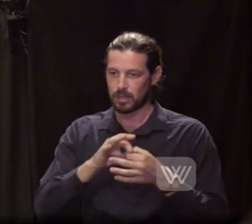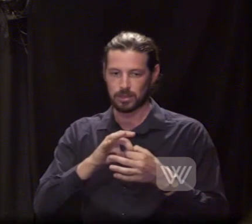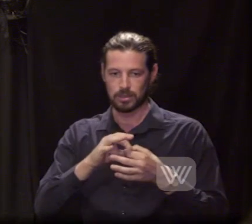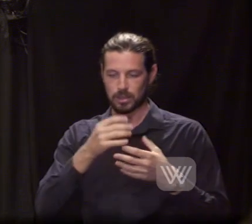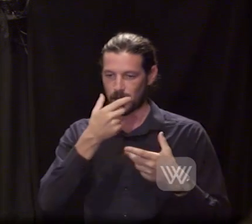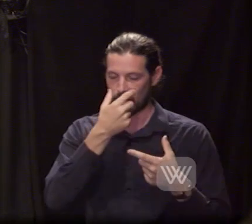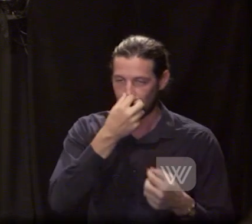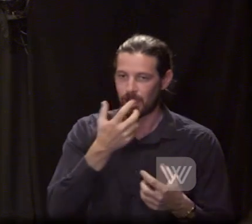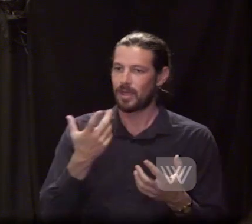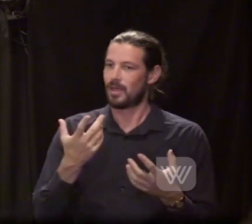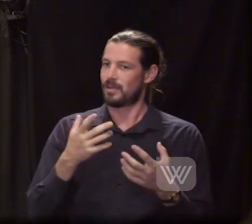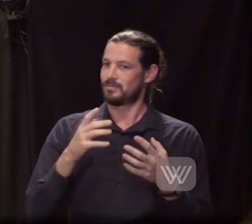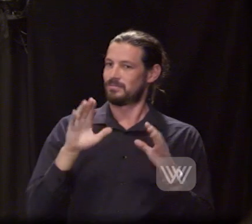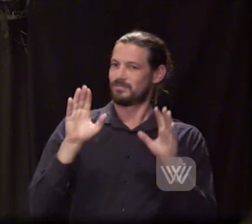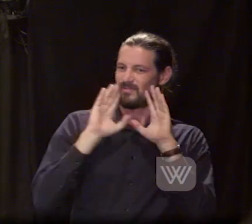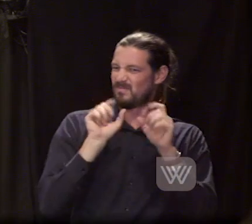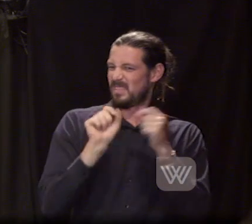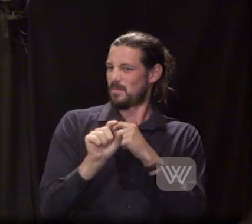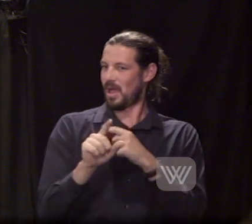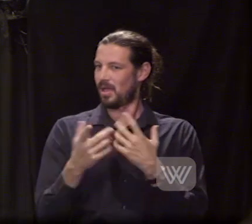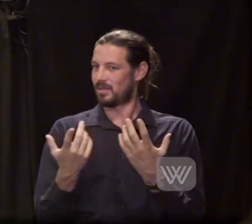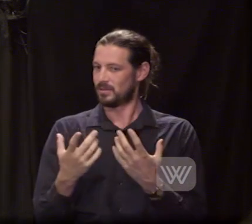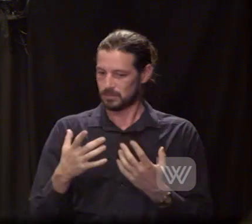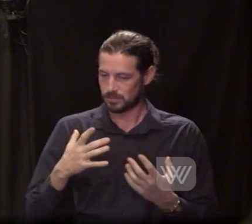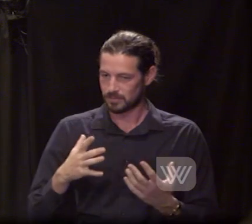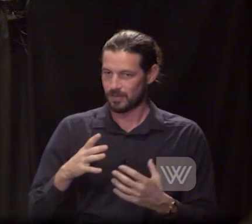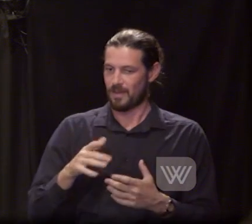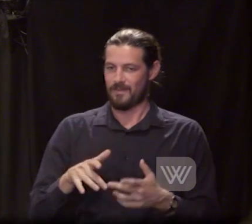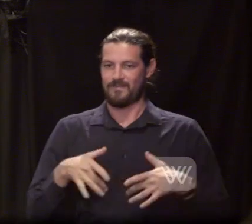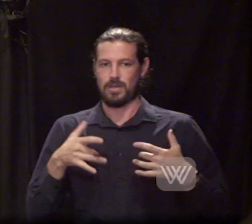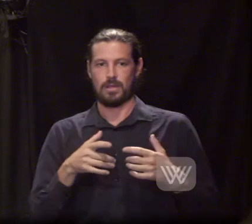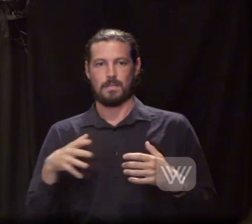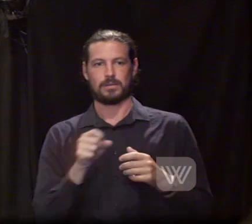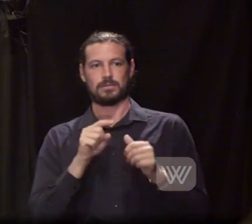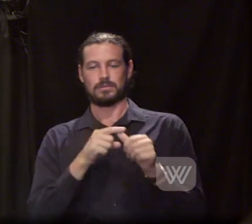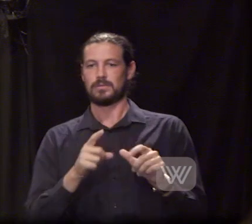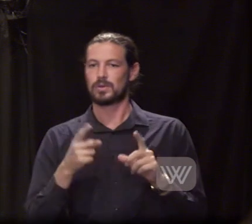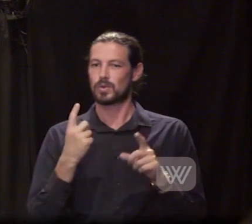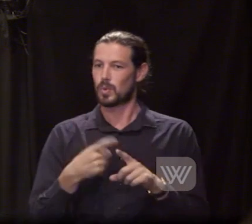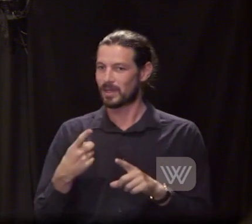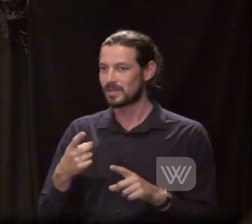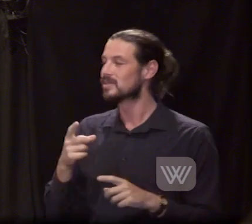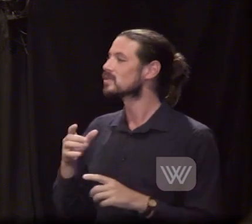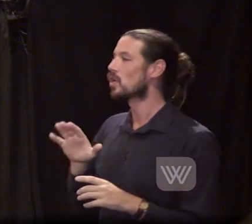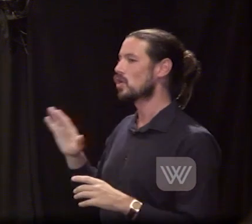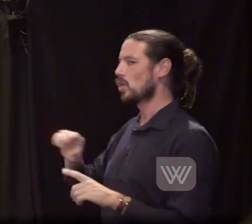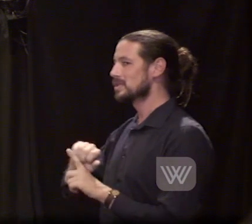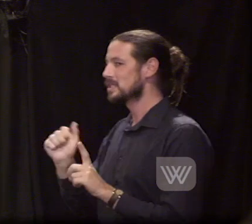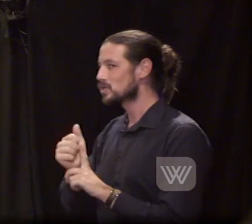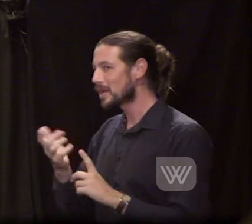sure a lot of the audience here might agree. It's a nightmare, the pressure you feel to instantly reply. So having that time, that